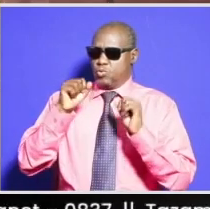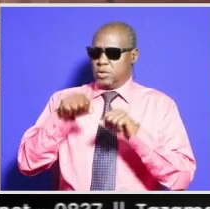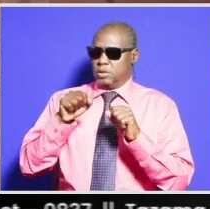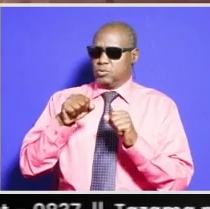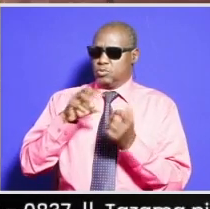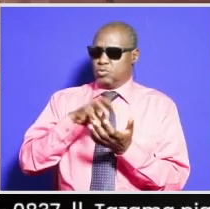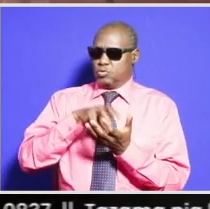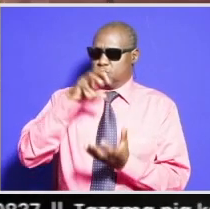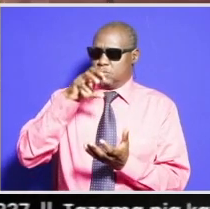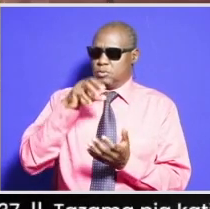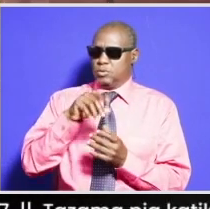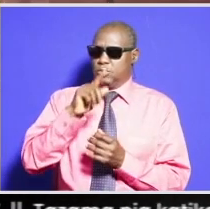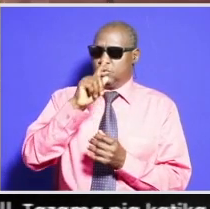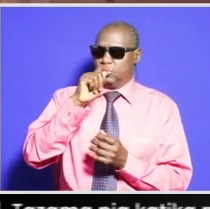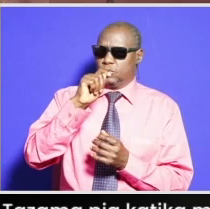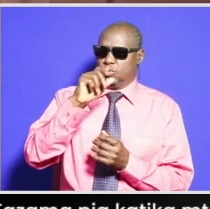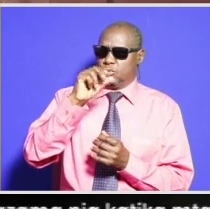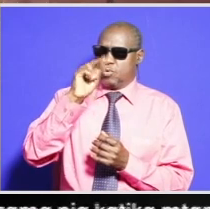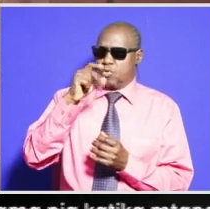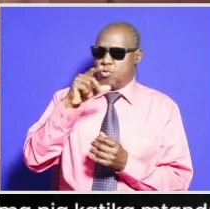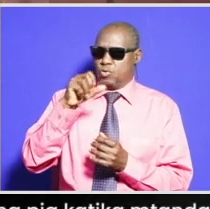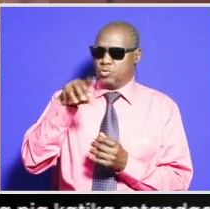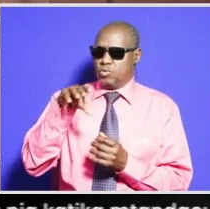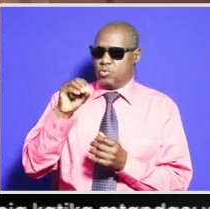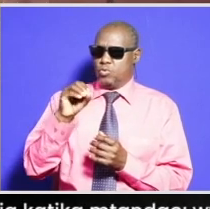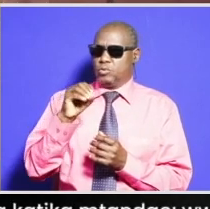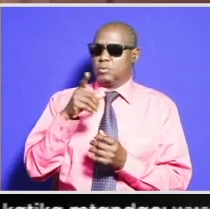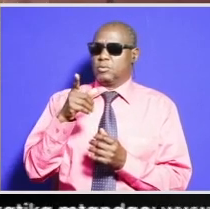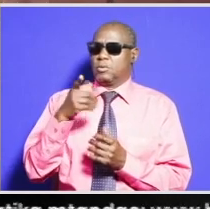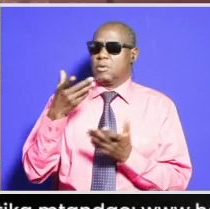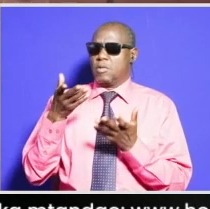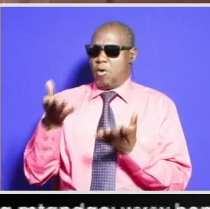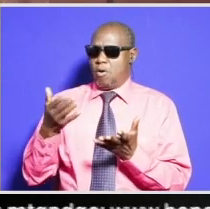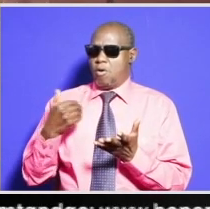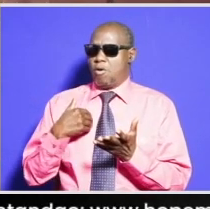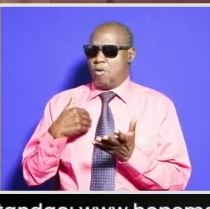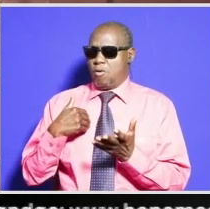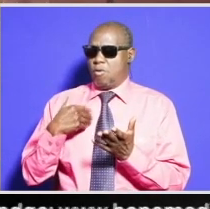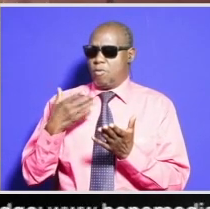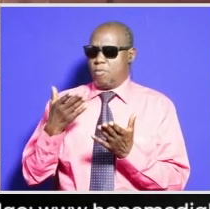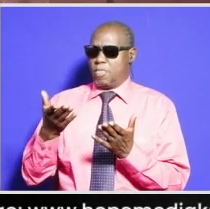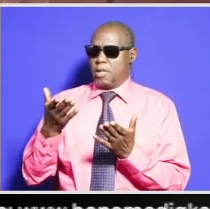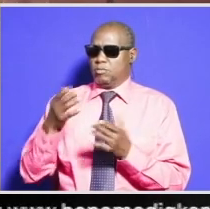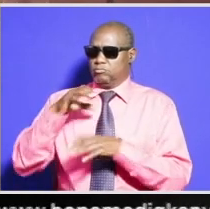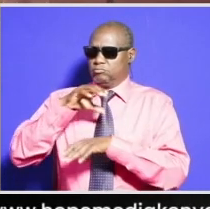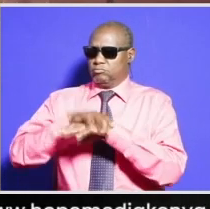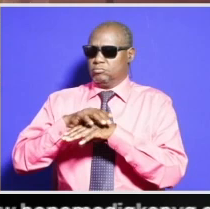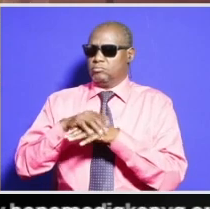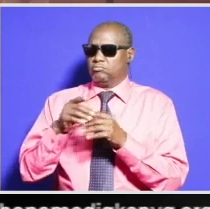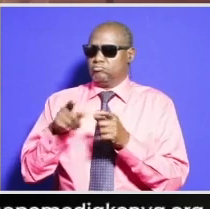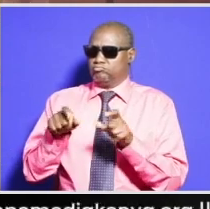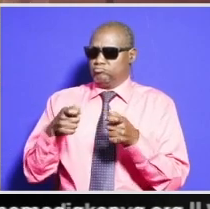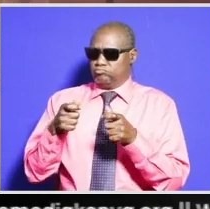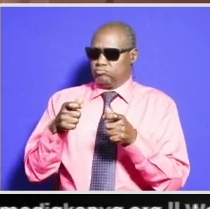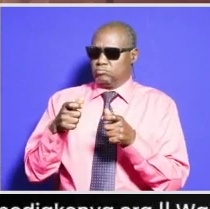ya mwenyekiti Gabriel Tongonyo kwamba vyombo vya usalama pia vimepata hati mbalimbali vya kurekodi taarifa na kurekodi taarifa